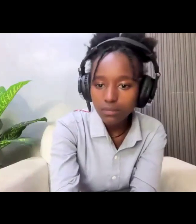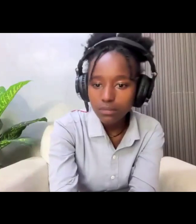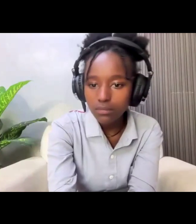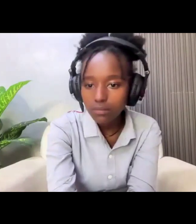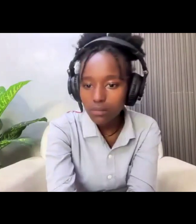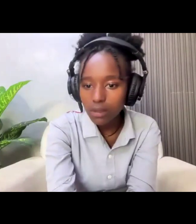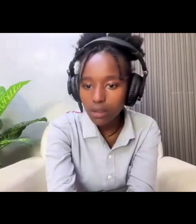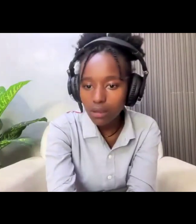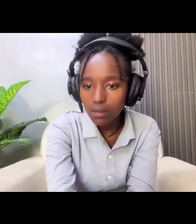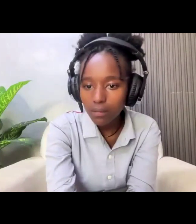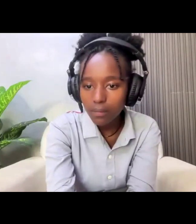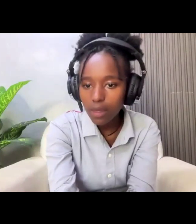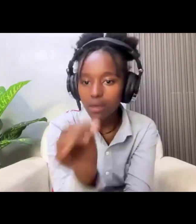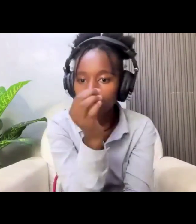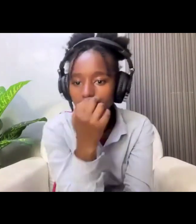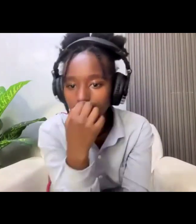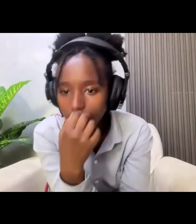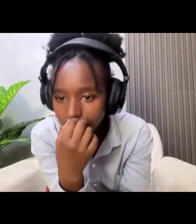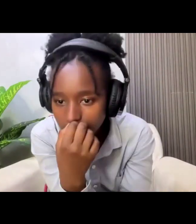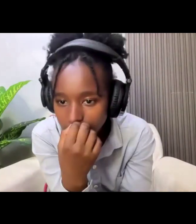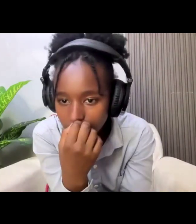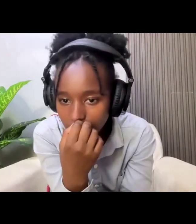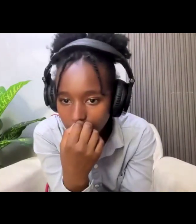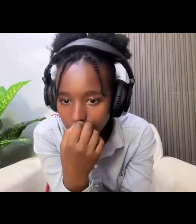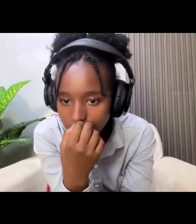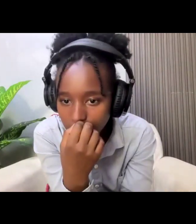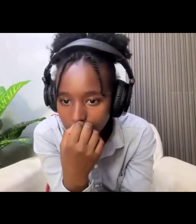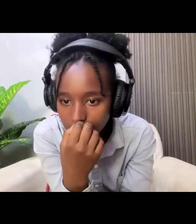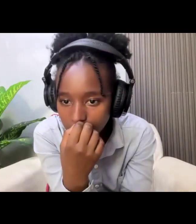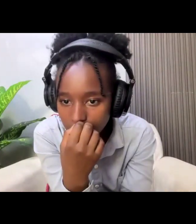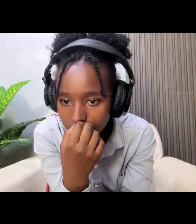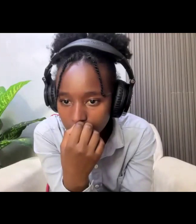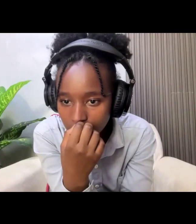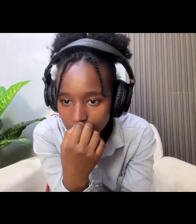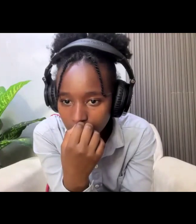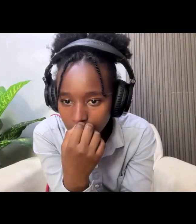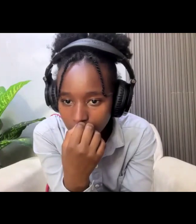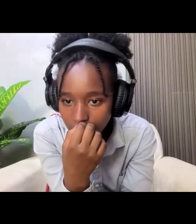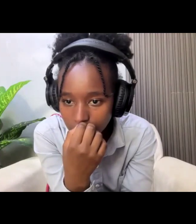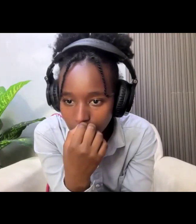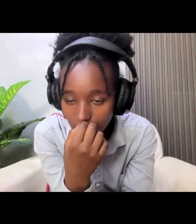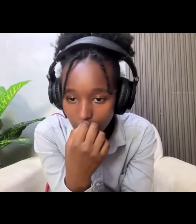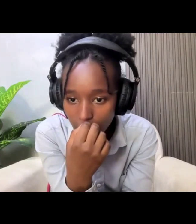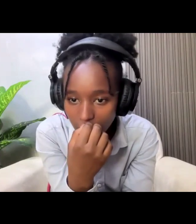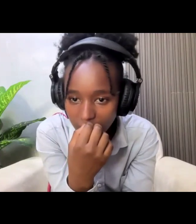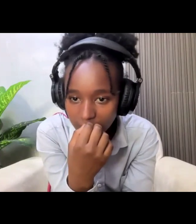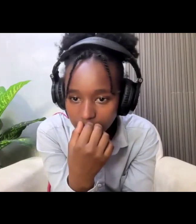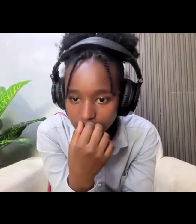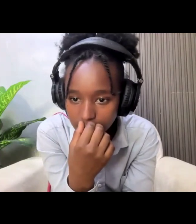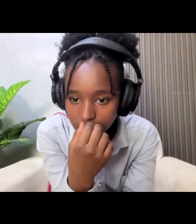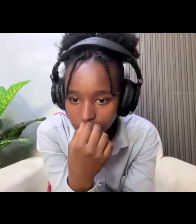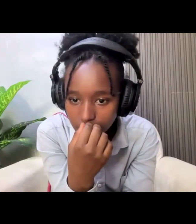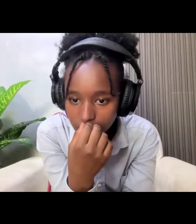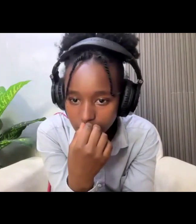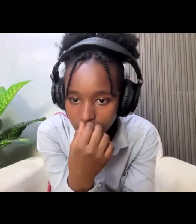So the floor is open. Please let us have any questions, or if you have comments to make, please just make those comments.